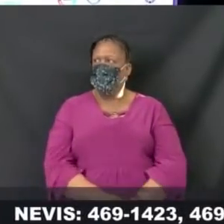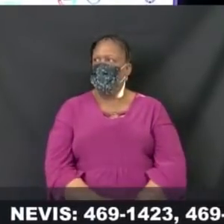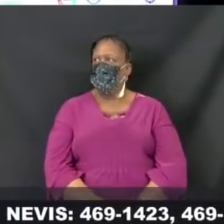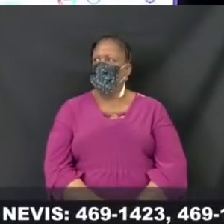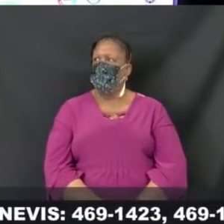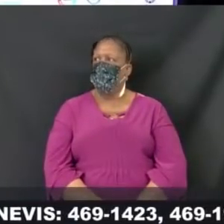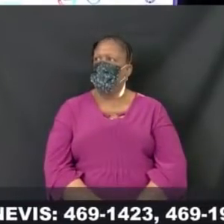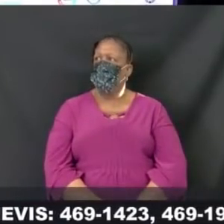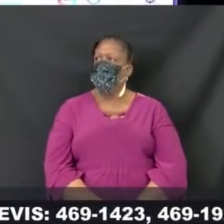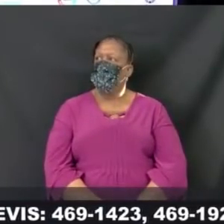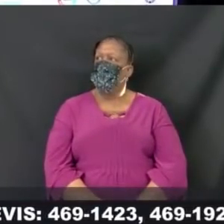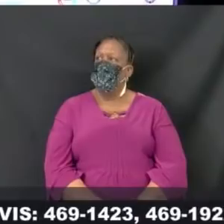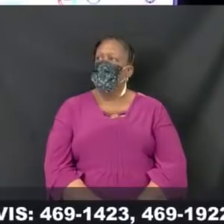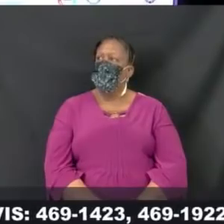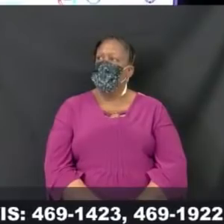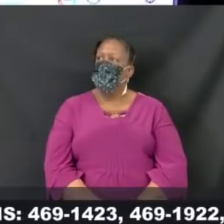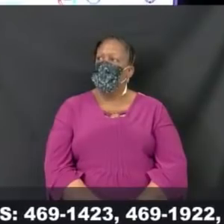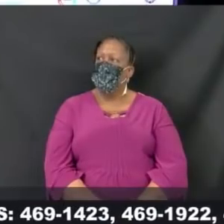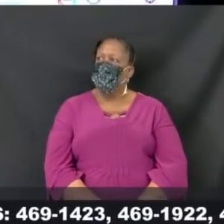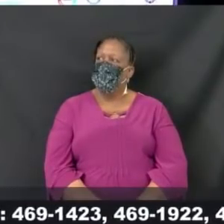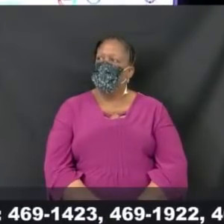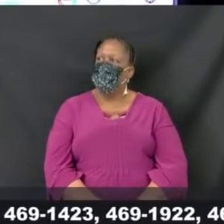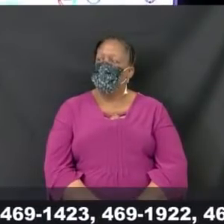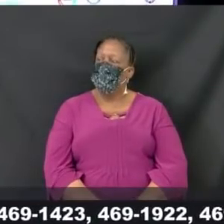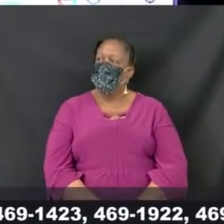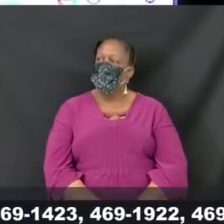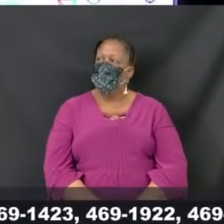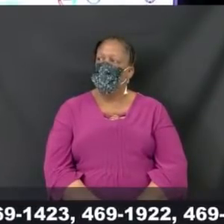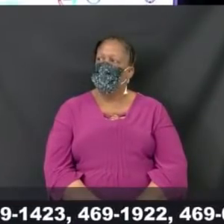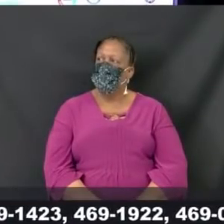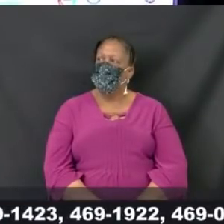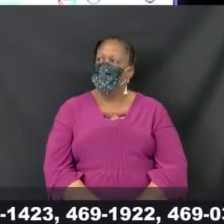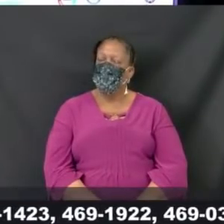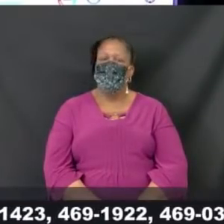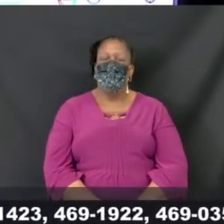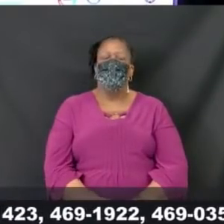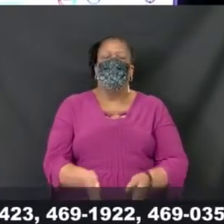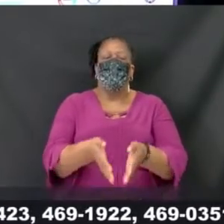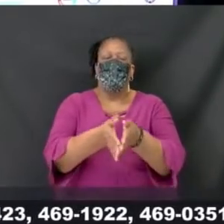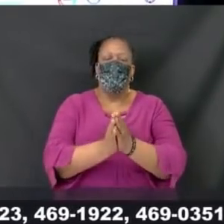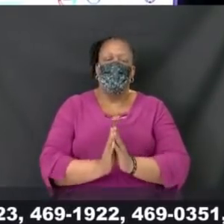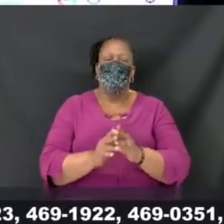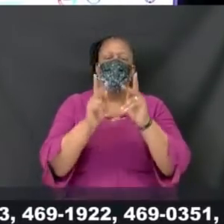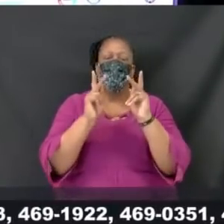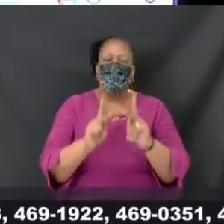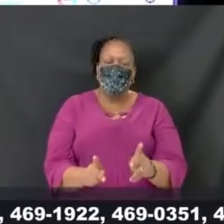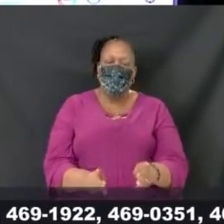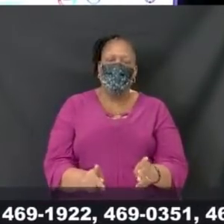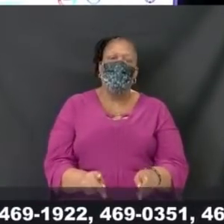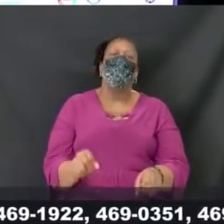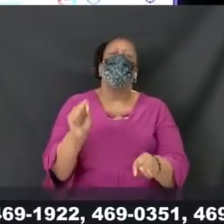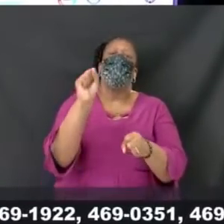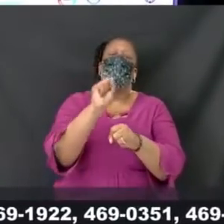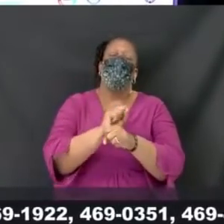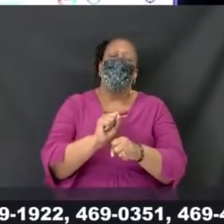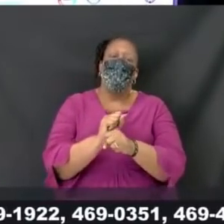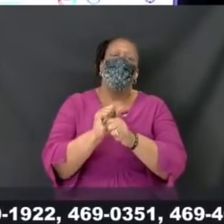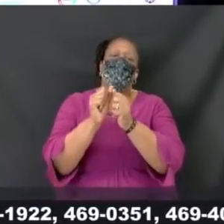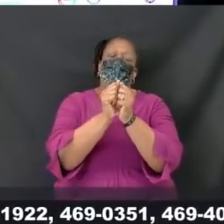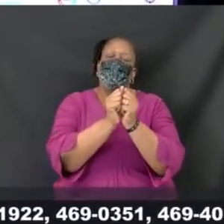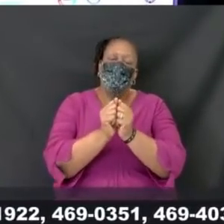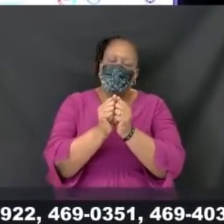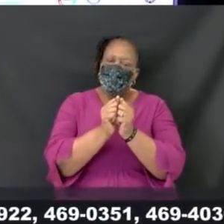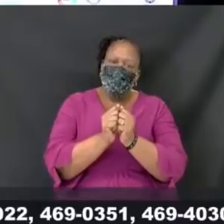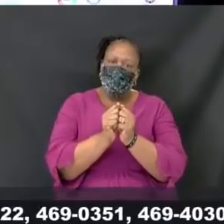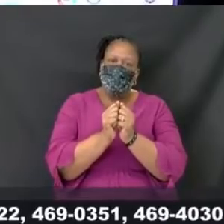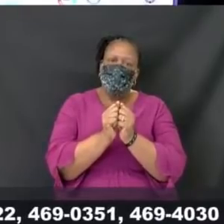here. All we are asking for is cooperation. And if this trend